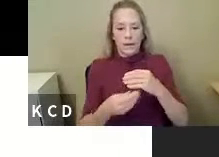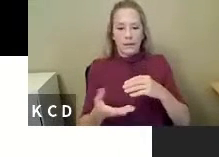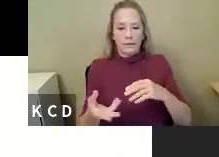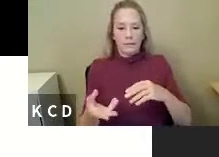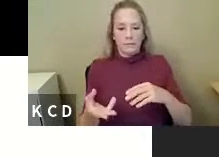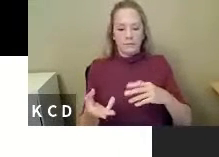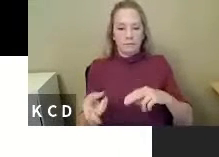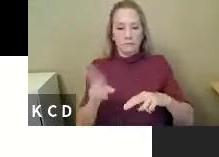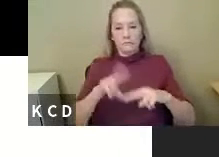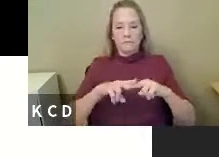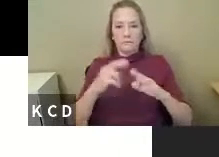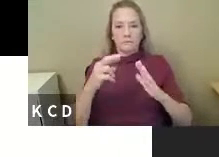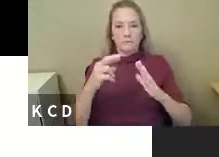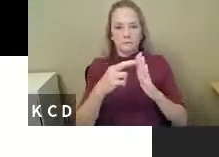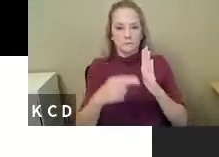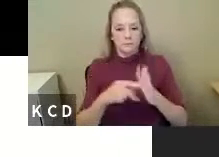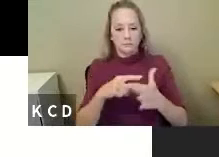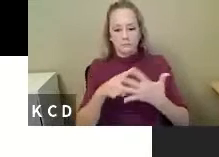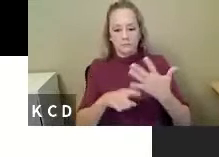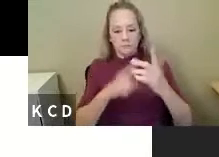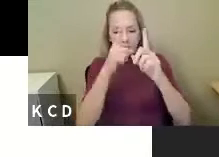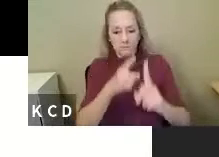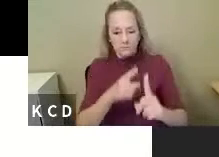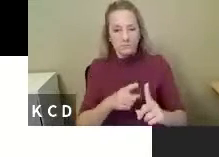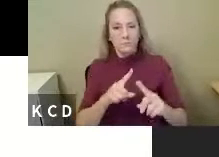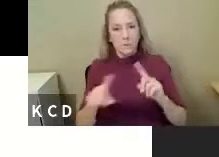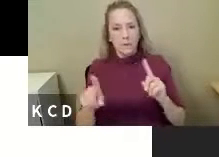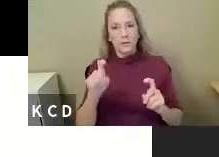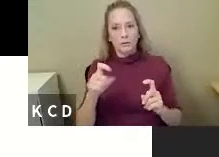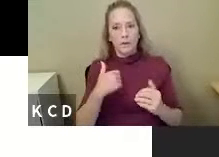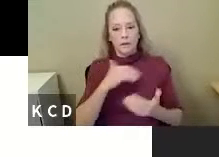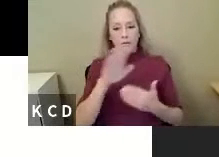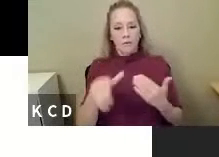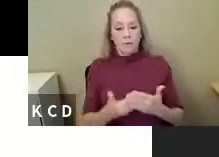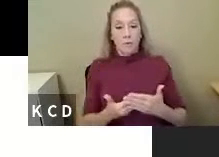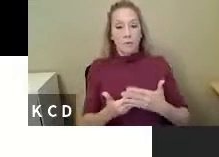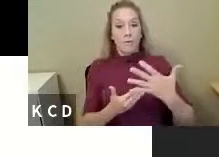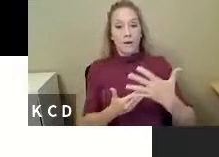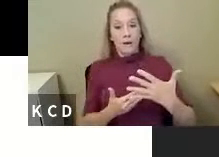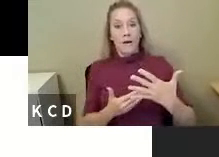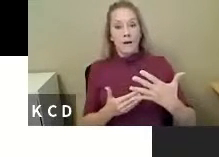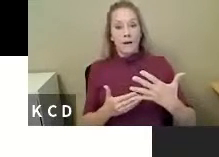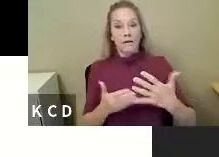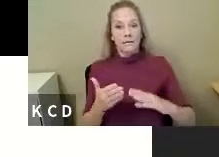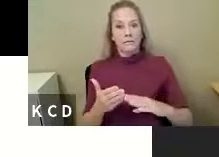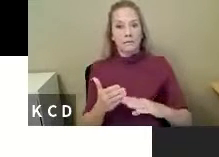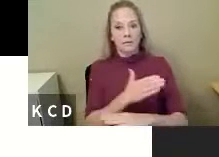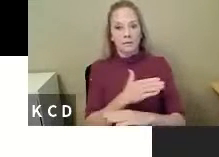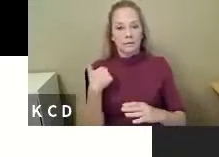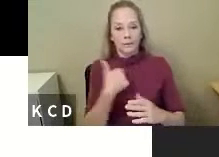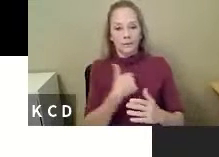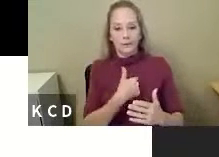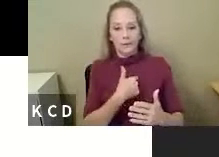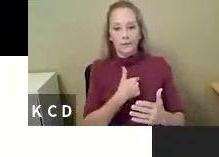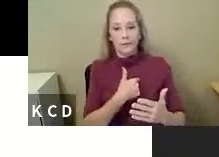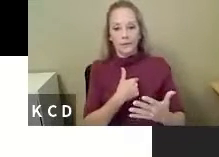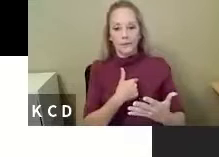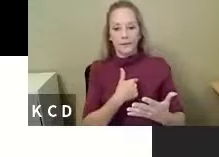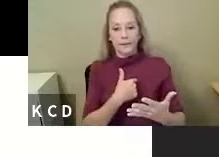but agreed that, you know, do we have to have all 5 before we take something away, basically?